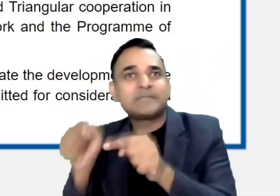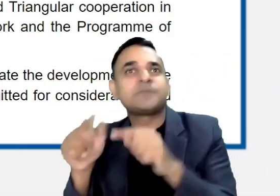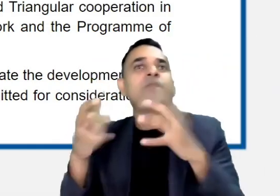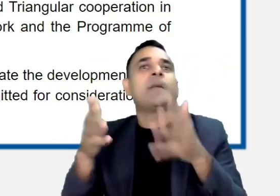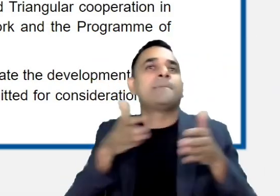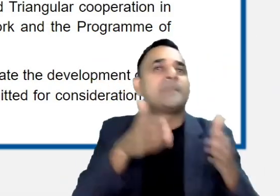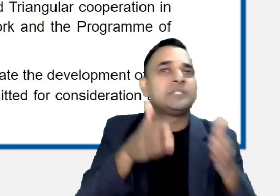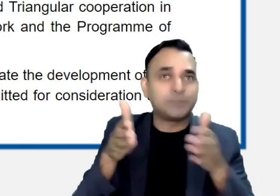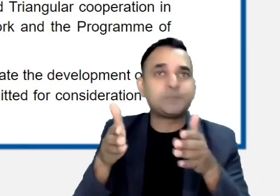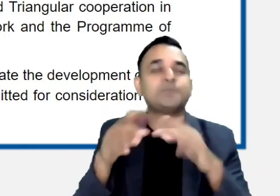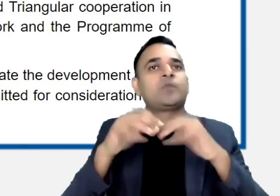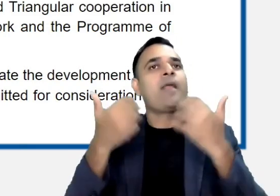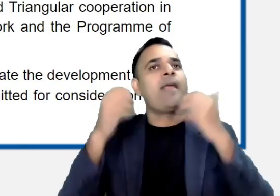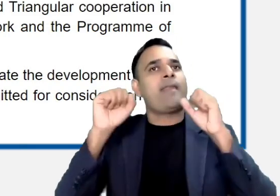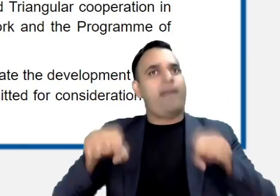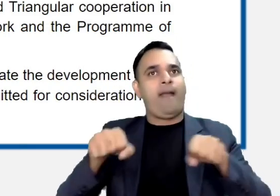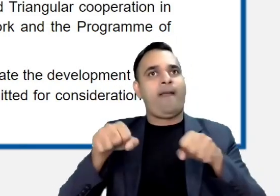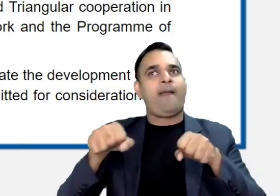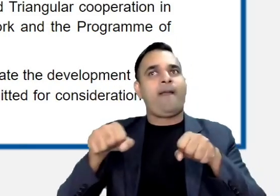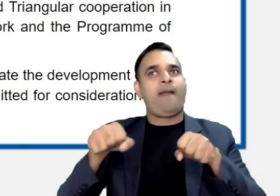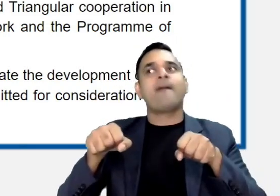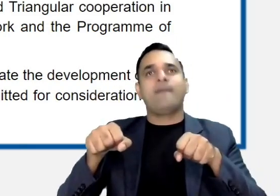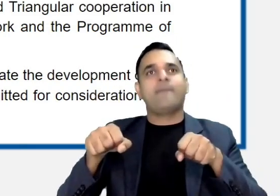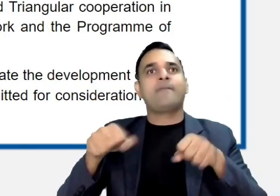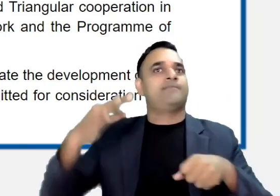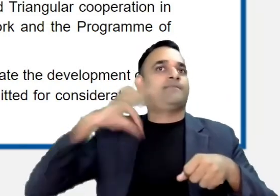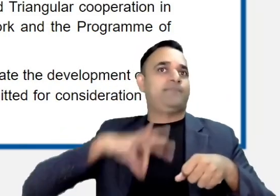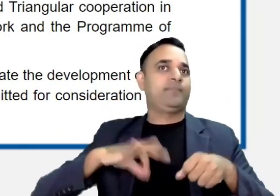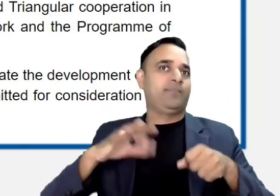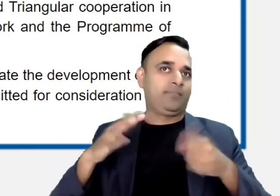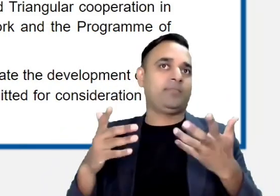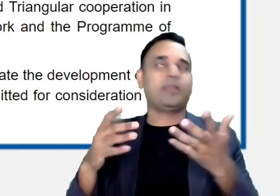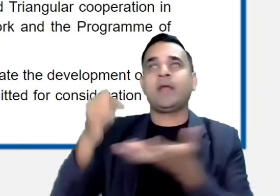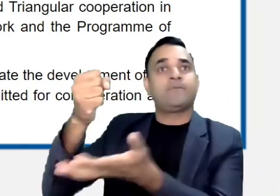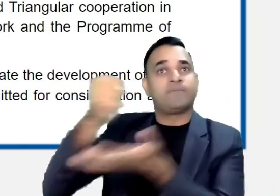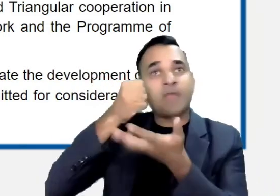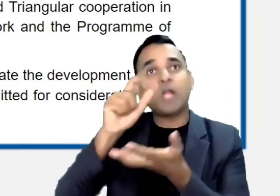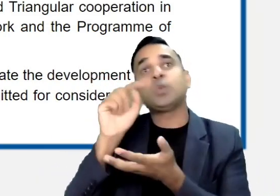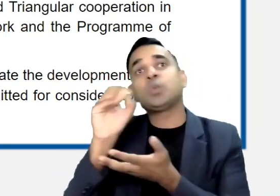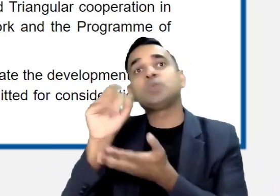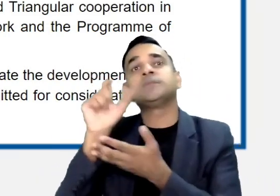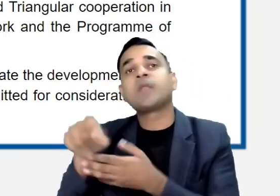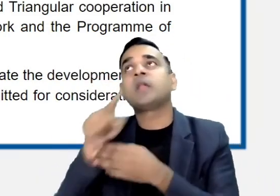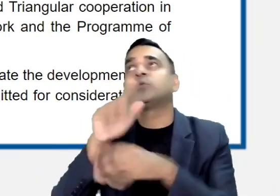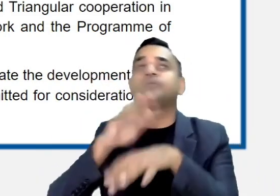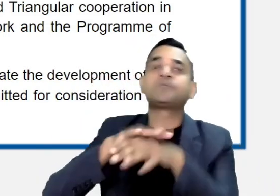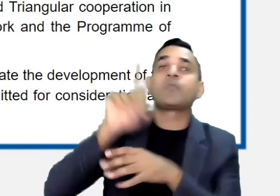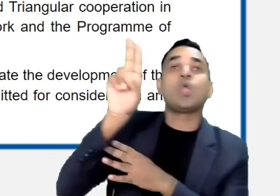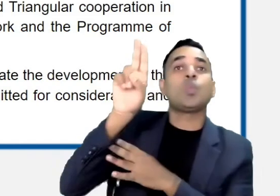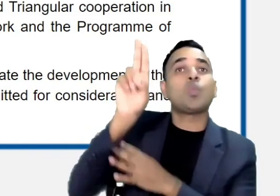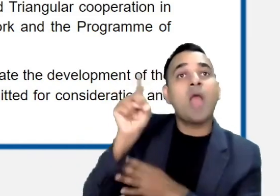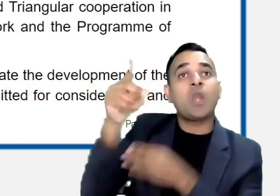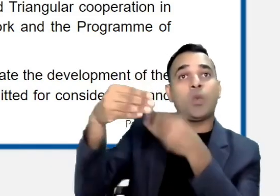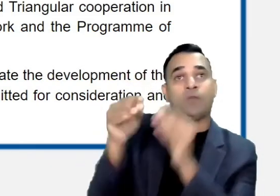regional, sub-regional, and national coordination mechanisms, as well as North-South, South-South, and